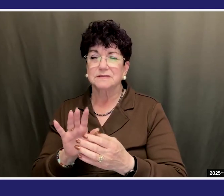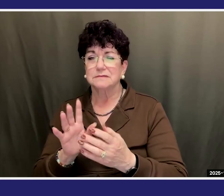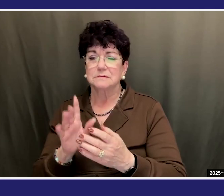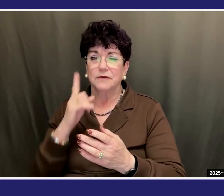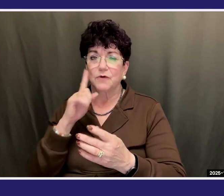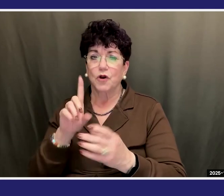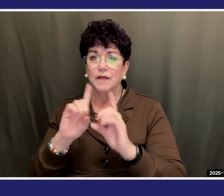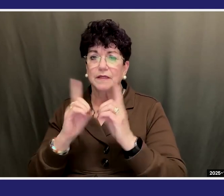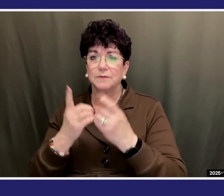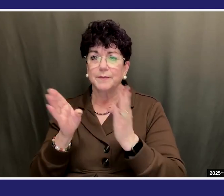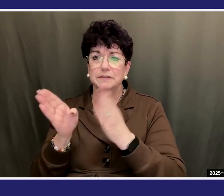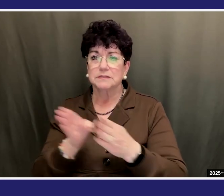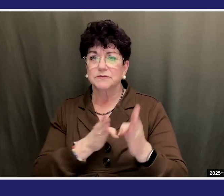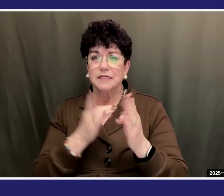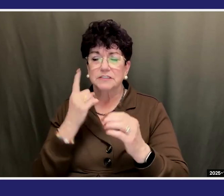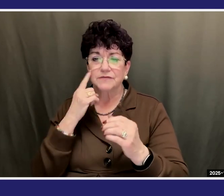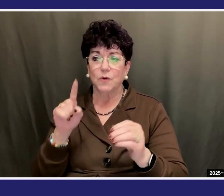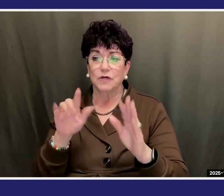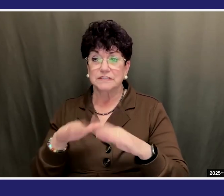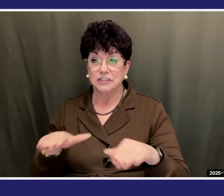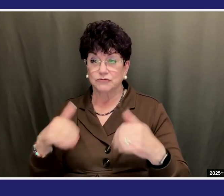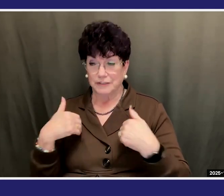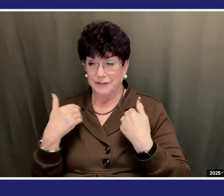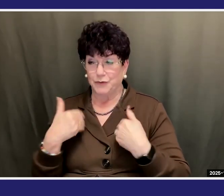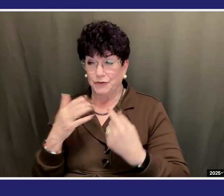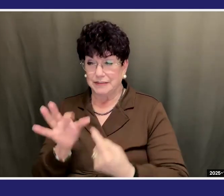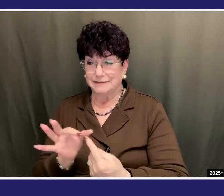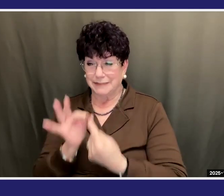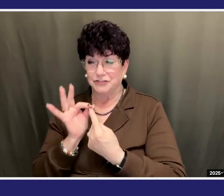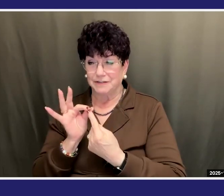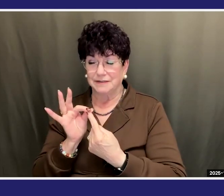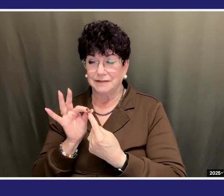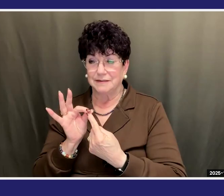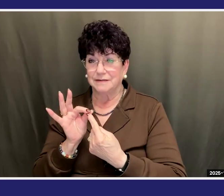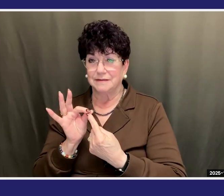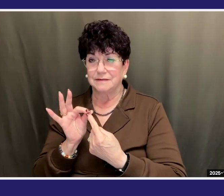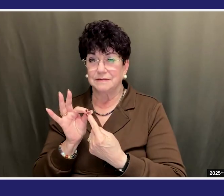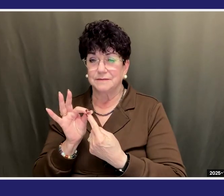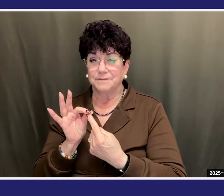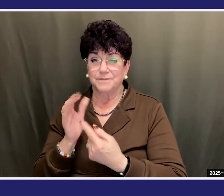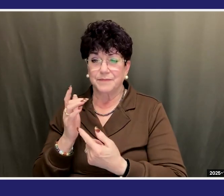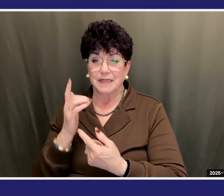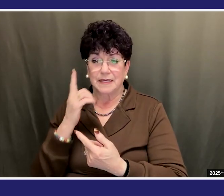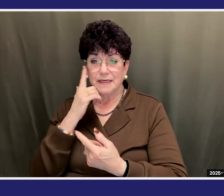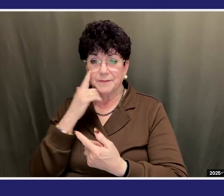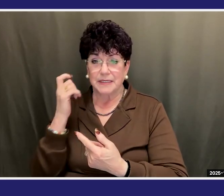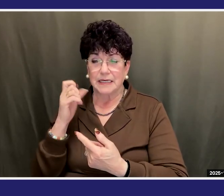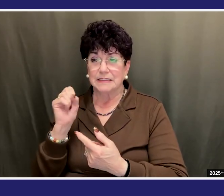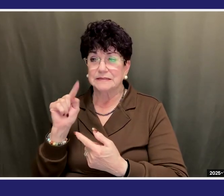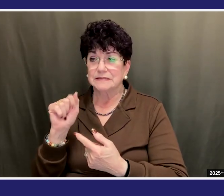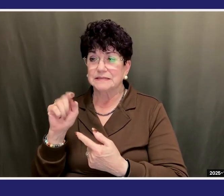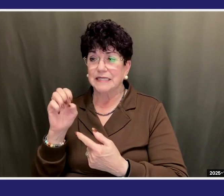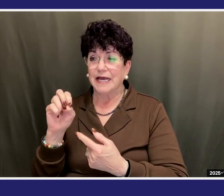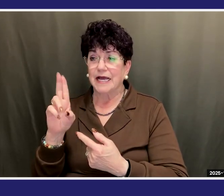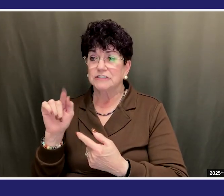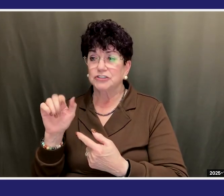the department's strategy for children and youth, particularly since the statute requires